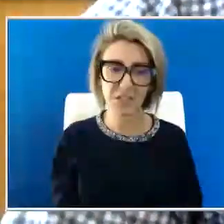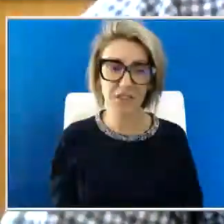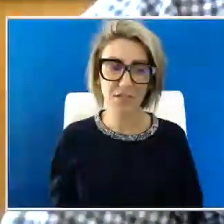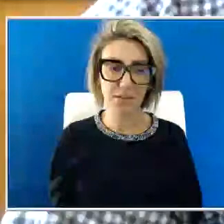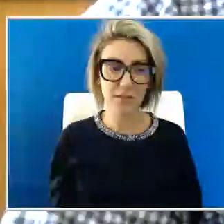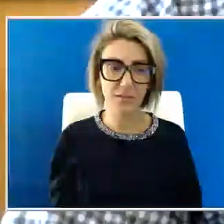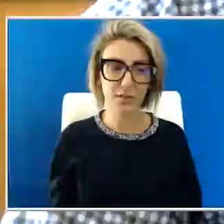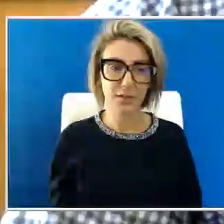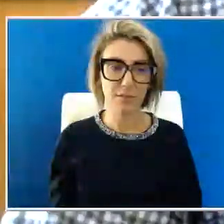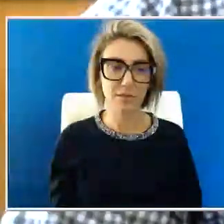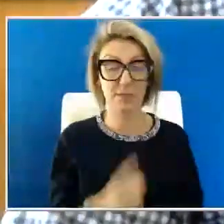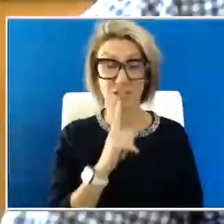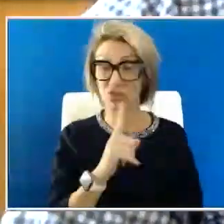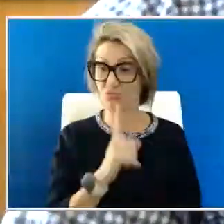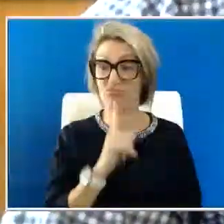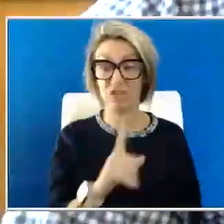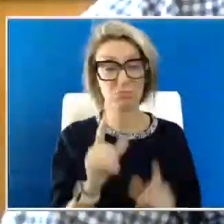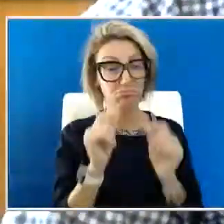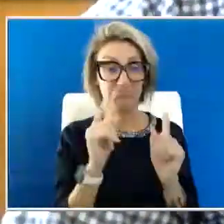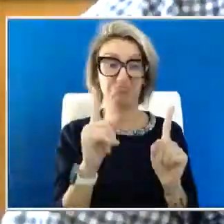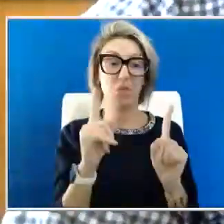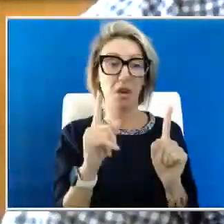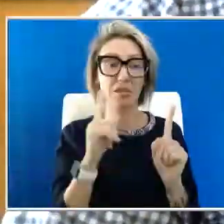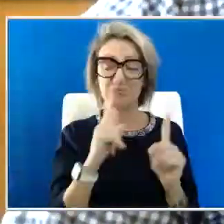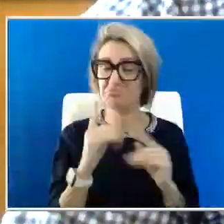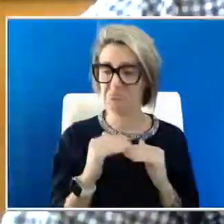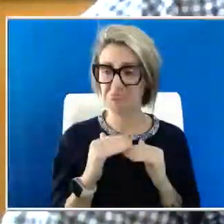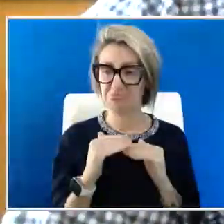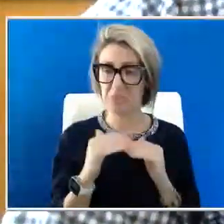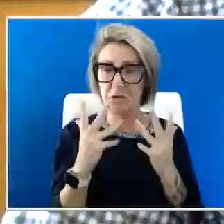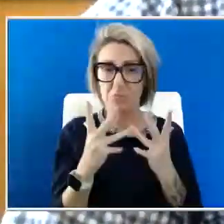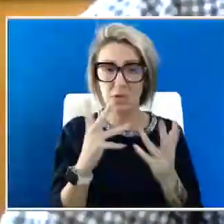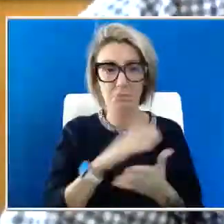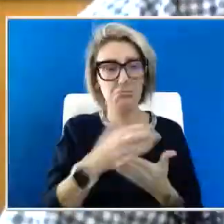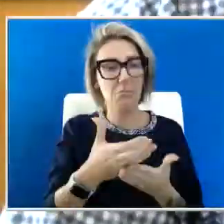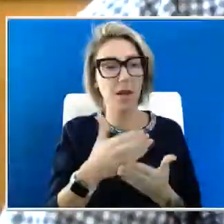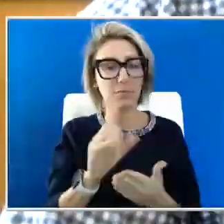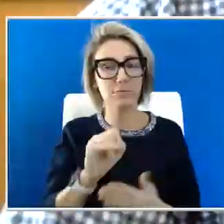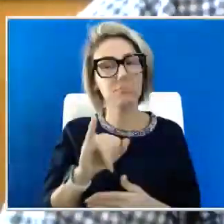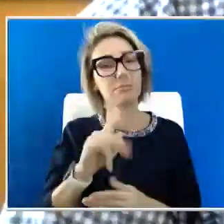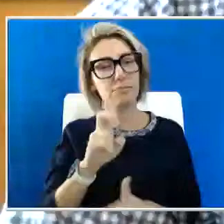very surprised. There was very minimal amounts of side effects.